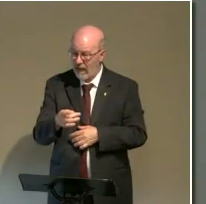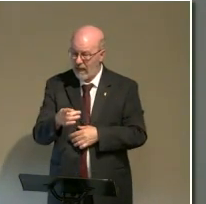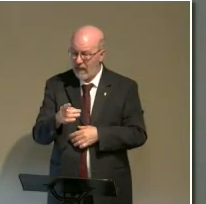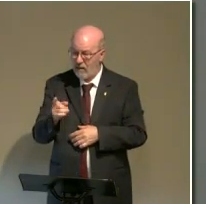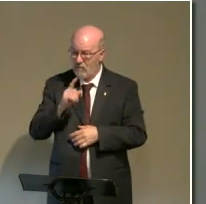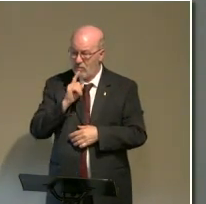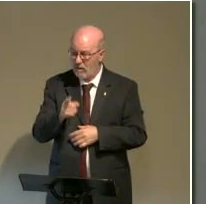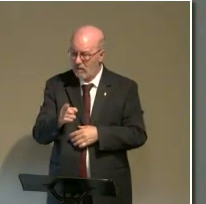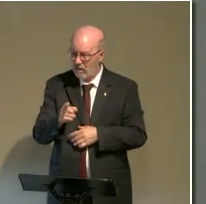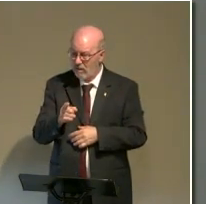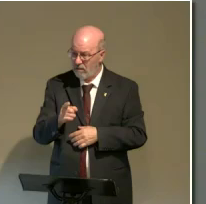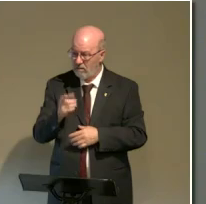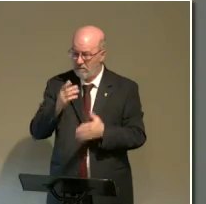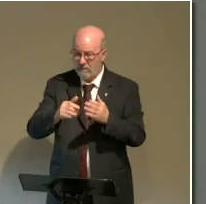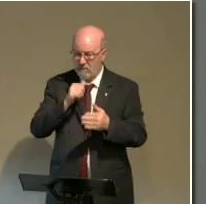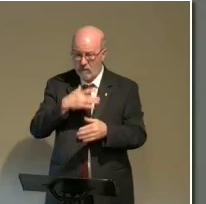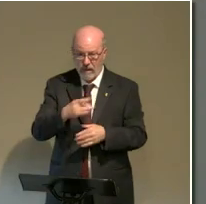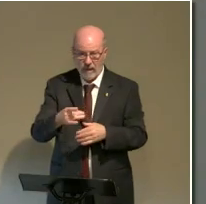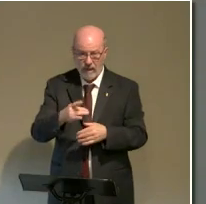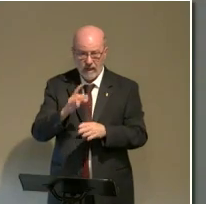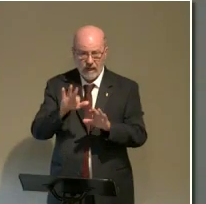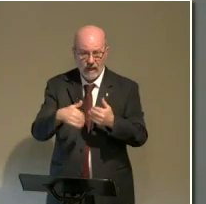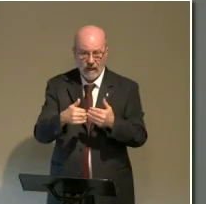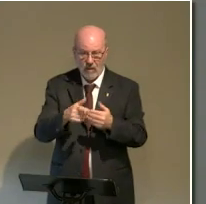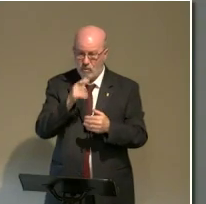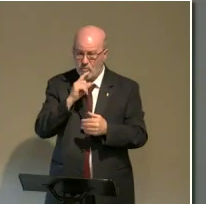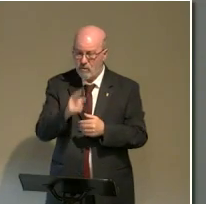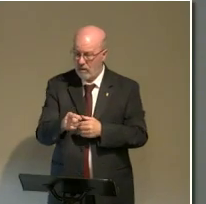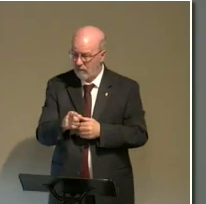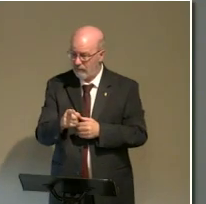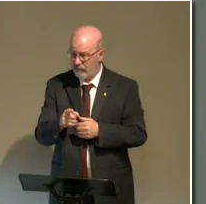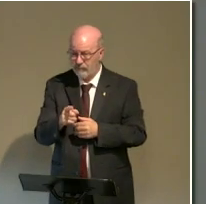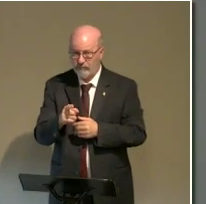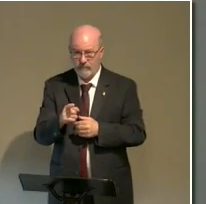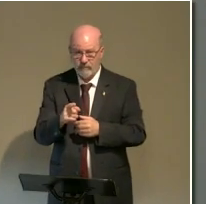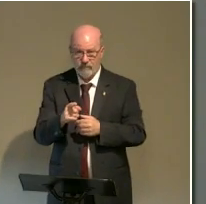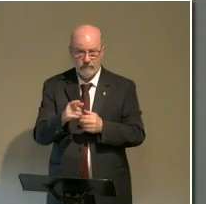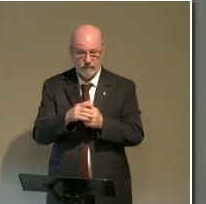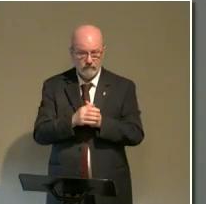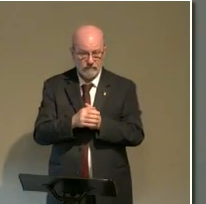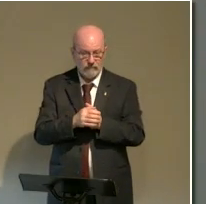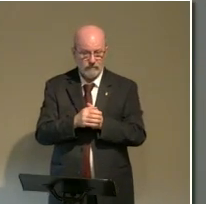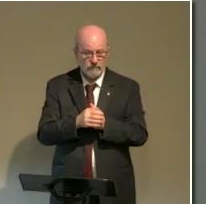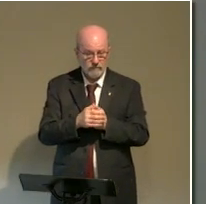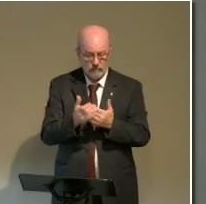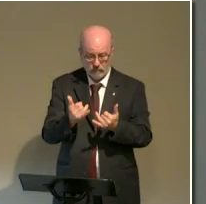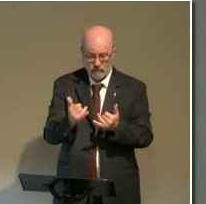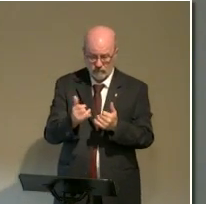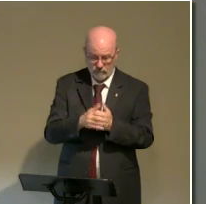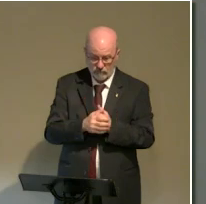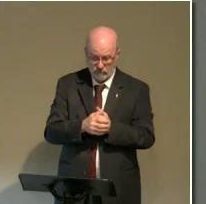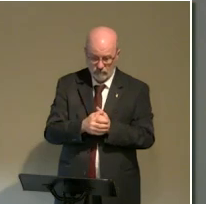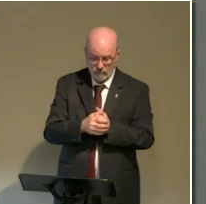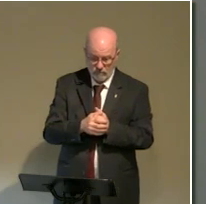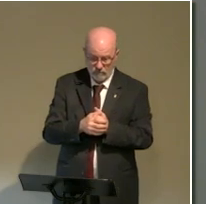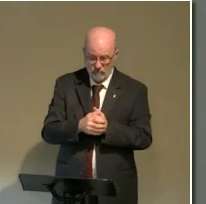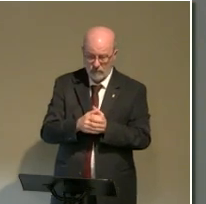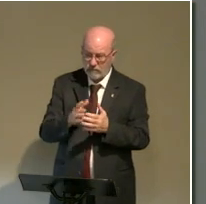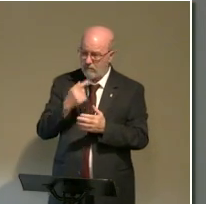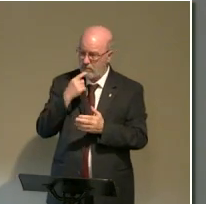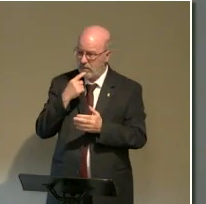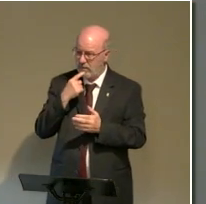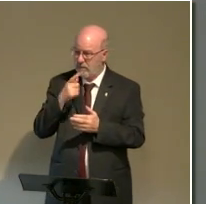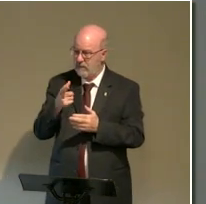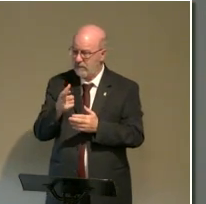you are, or maybe they just don't like how you are or who you are, okay? So today, let's say if